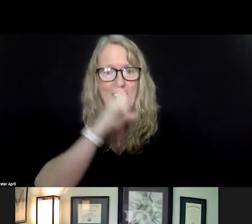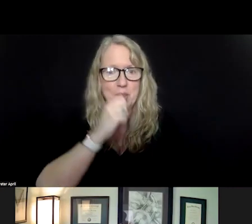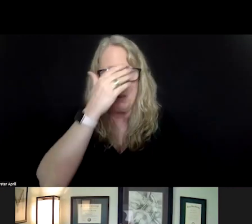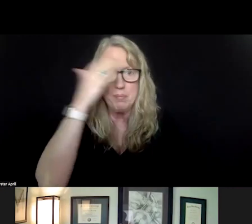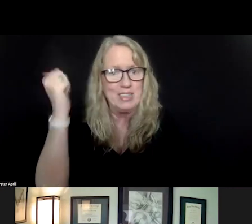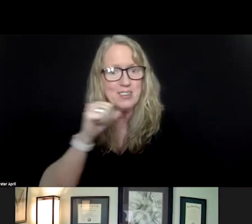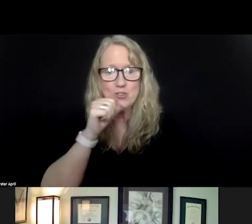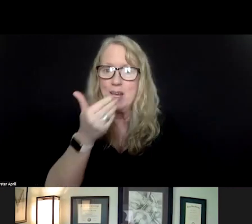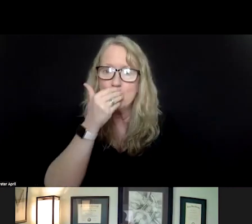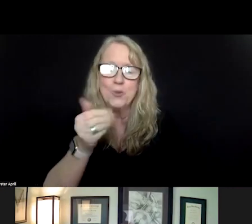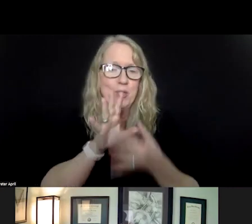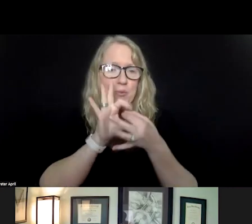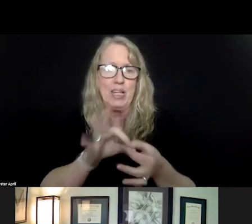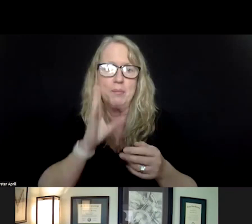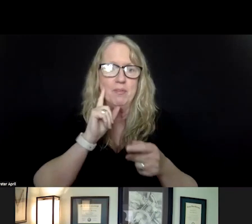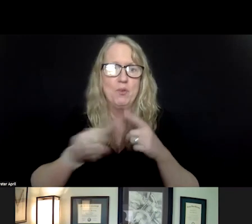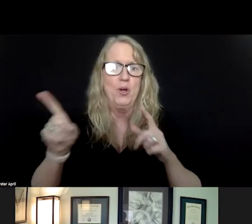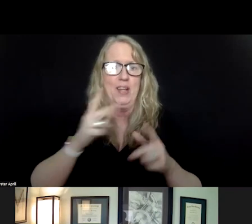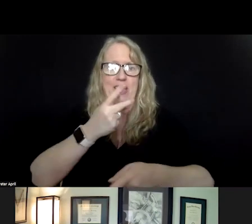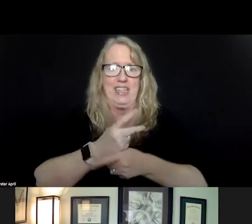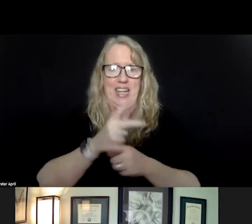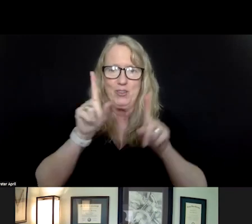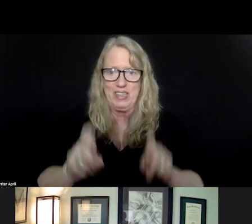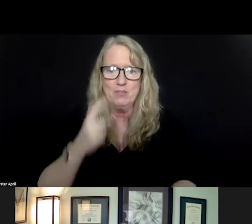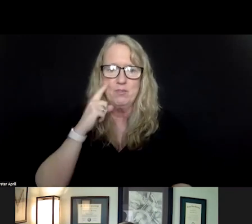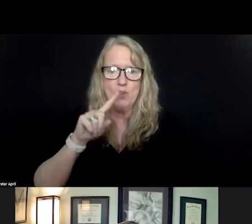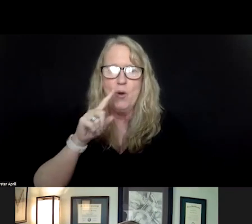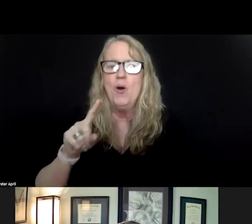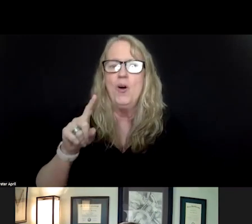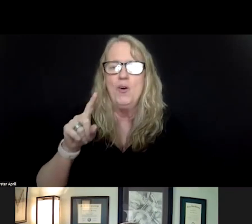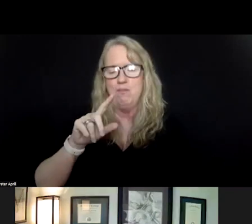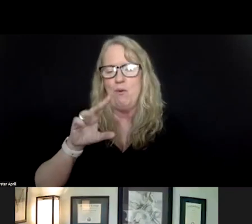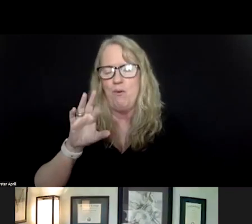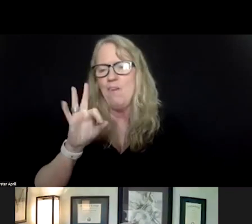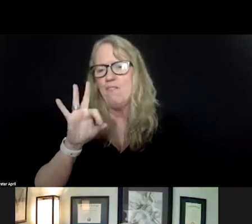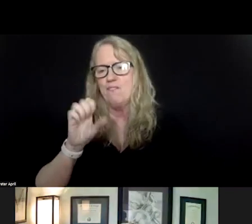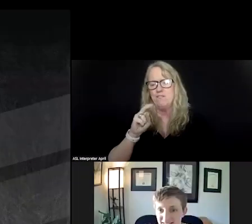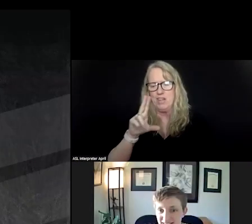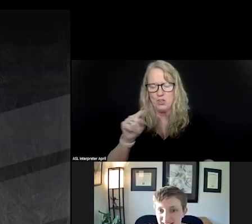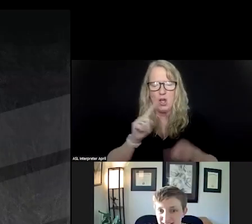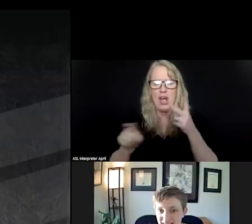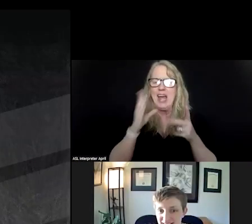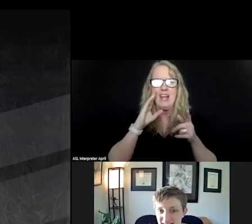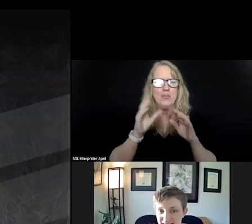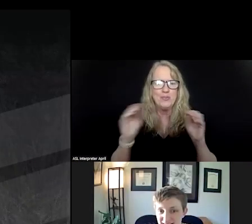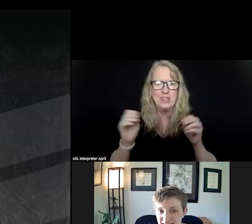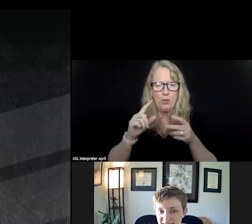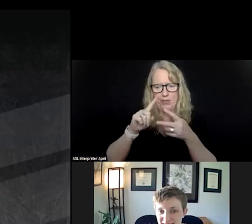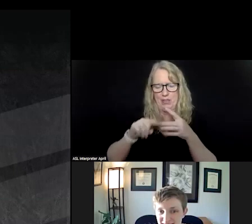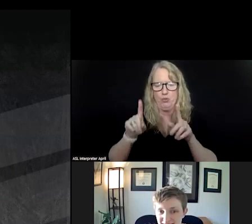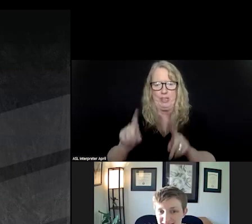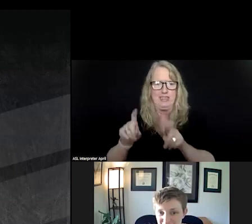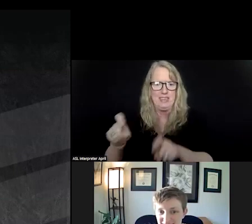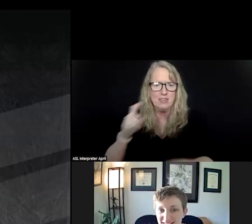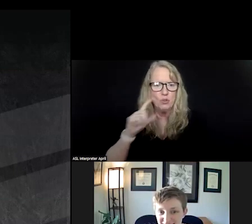really good, reliable point of care test for fentanyl. And you can't test for any of the synthetic cannabinoids, which we know people are